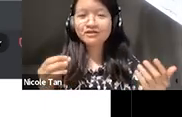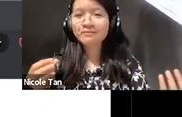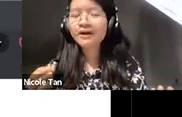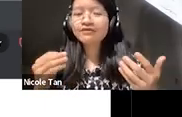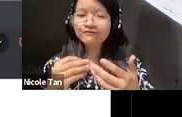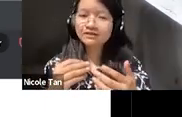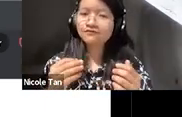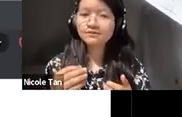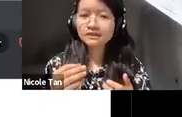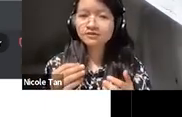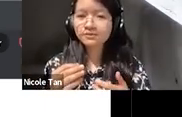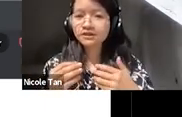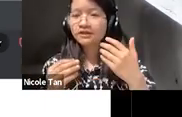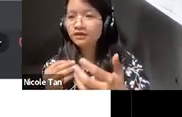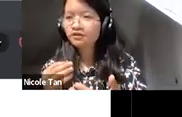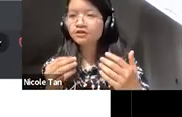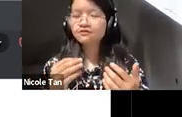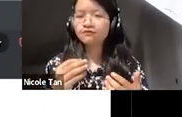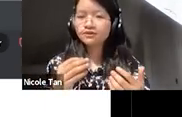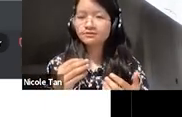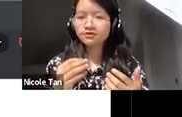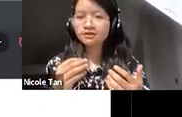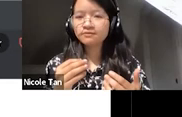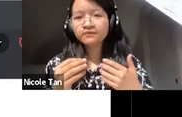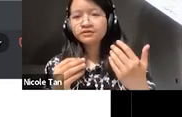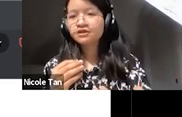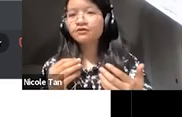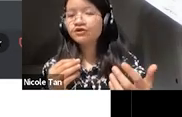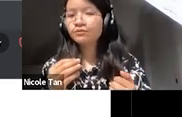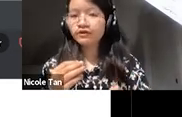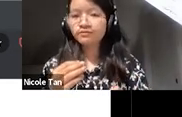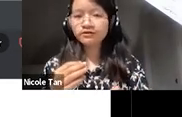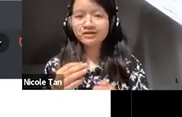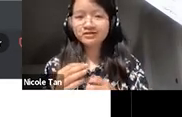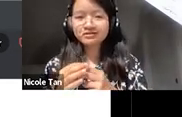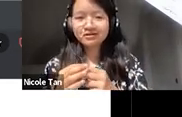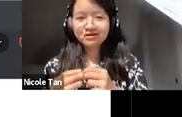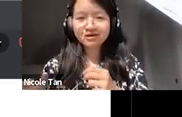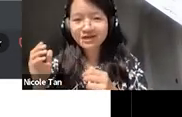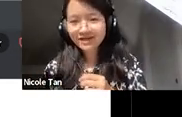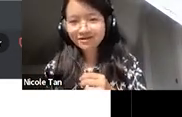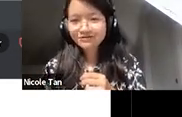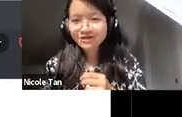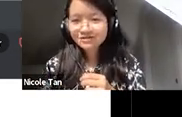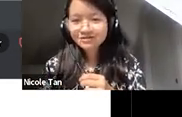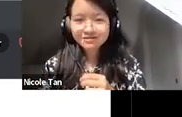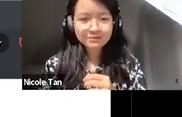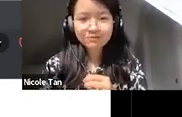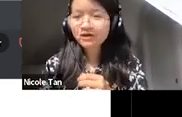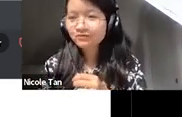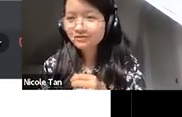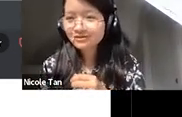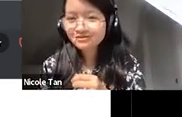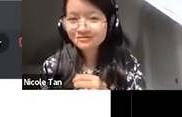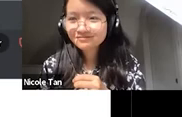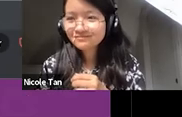GPT-3 to combine the phrases from scene description and the keywords from review text parsing to generate human-readable alt text. I'll now hand it off to Rachana to speak more